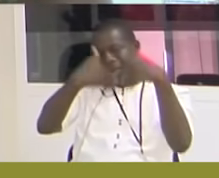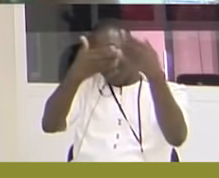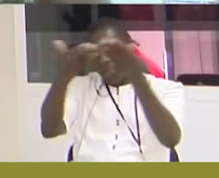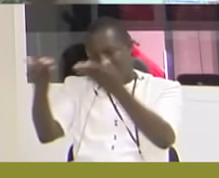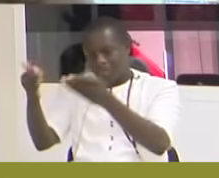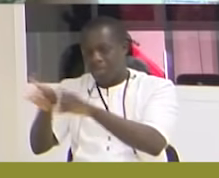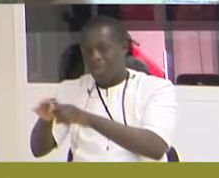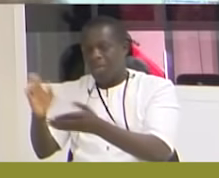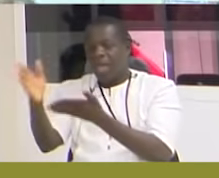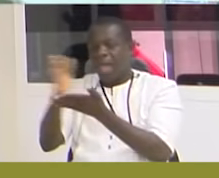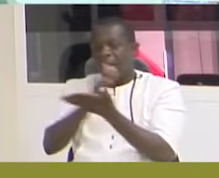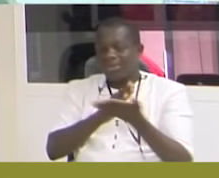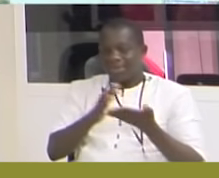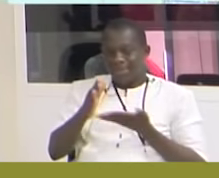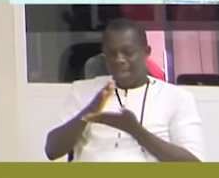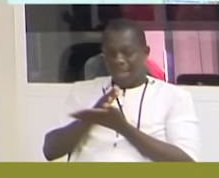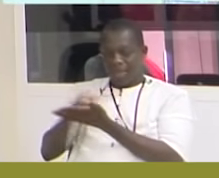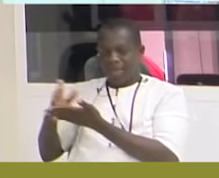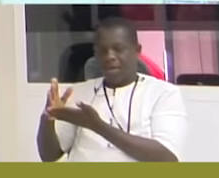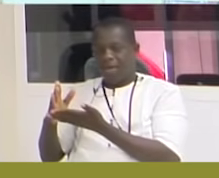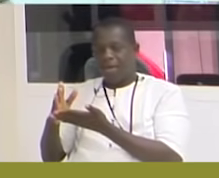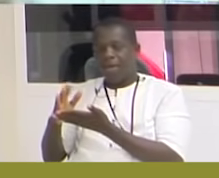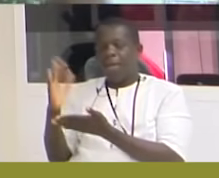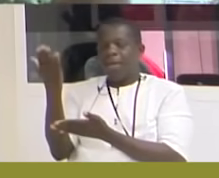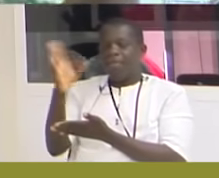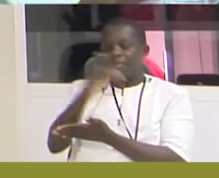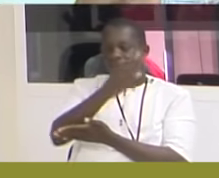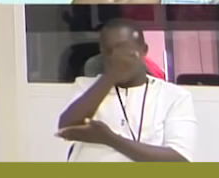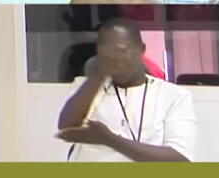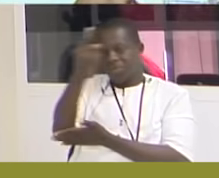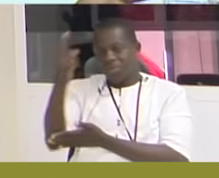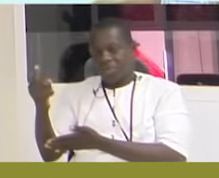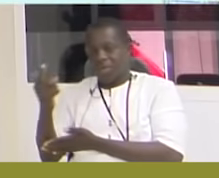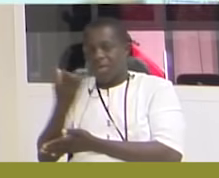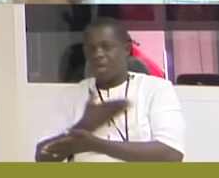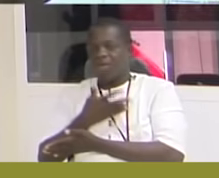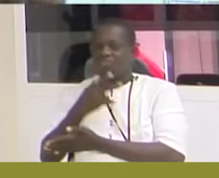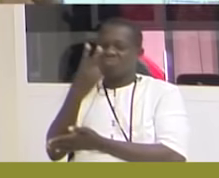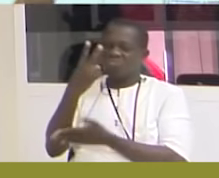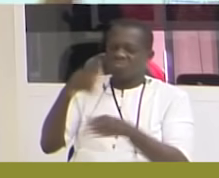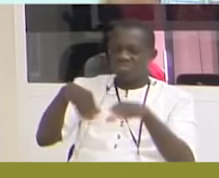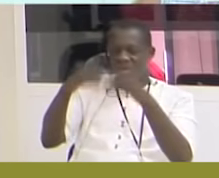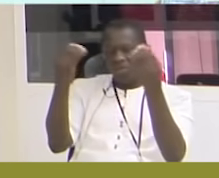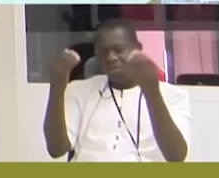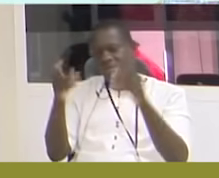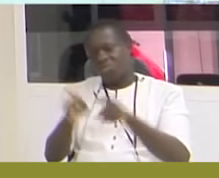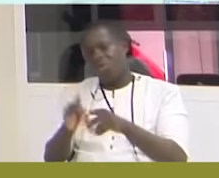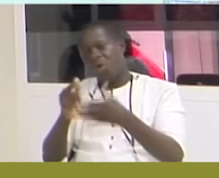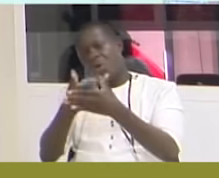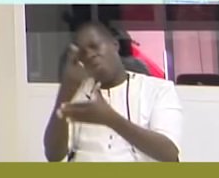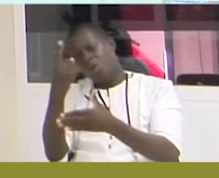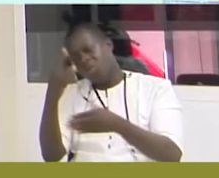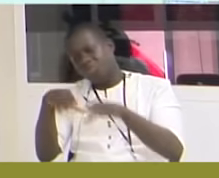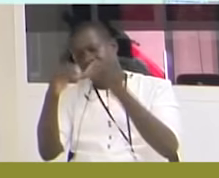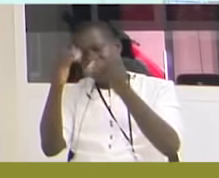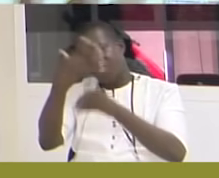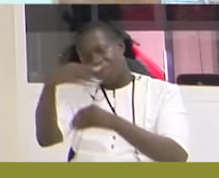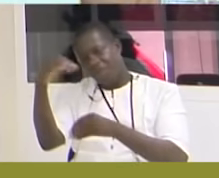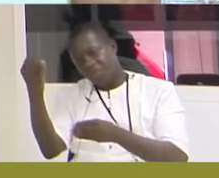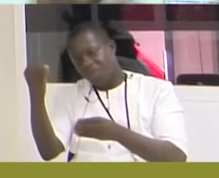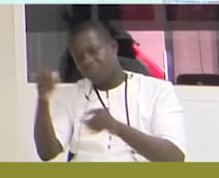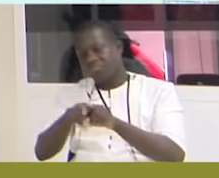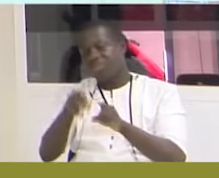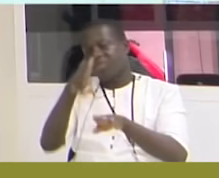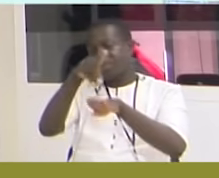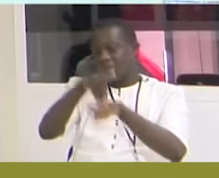suñ ko sédo ku nek am lego leg nga am ñaari junne o lego leg nga am ben junne juromi temer defa